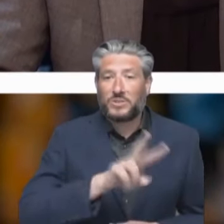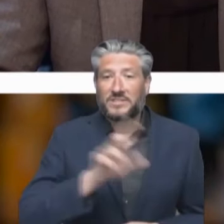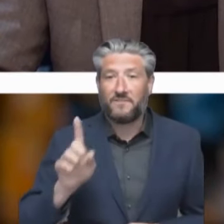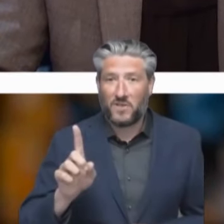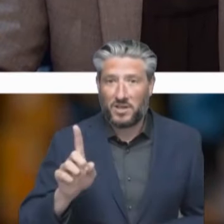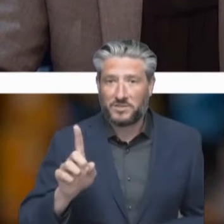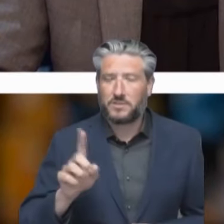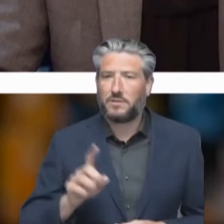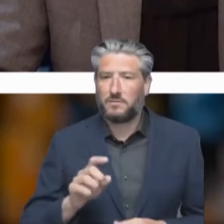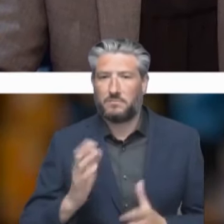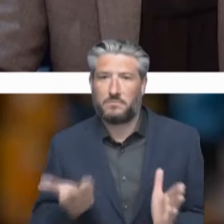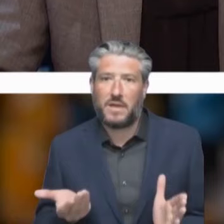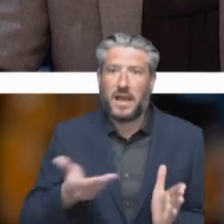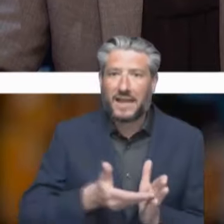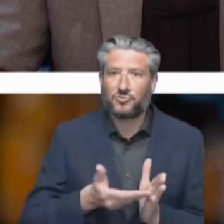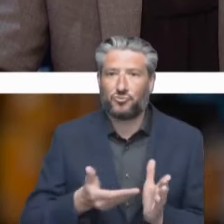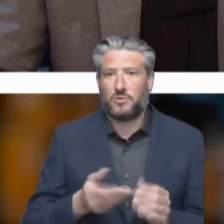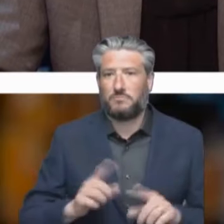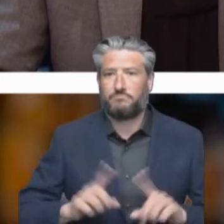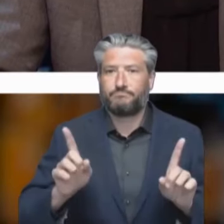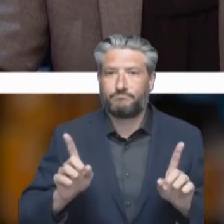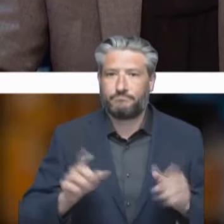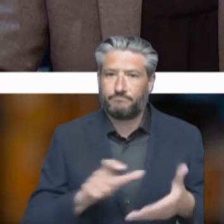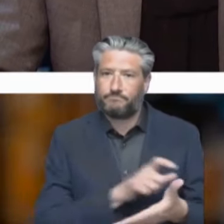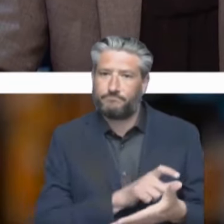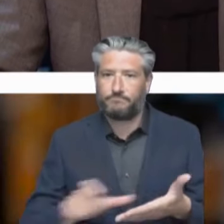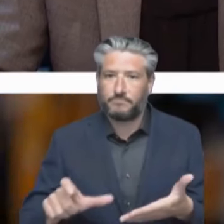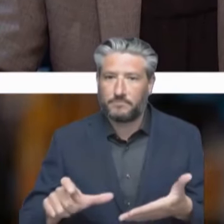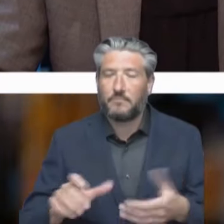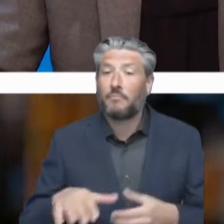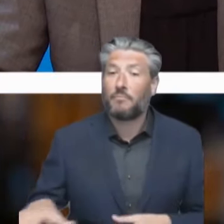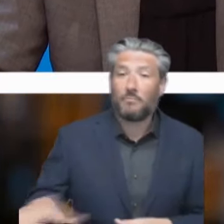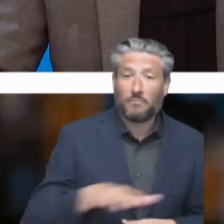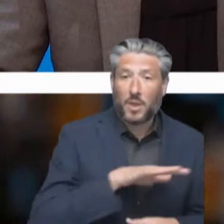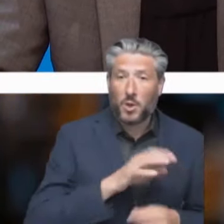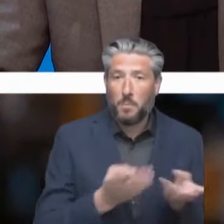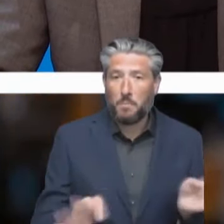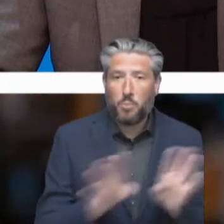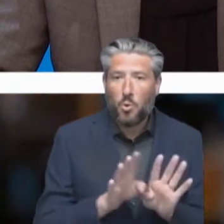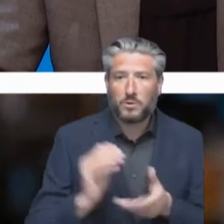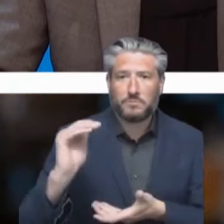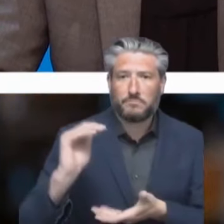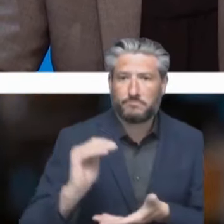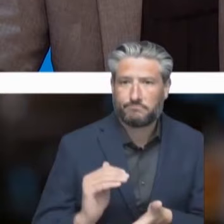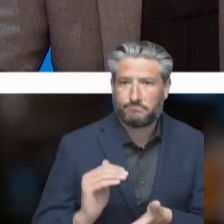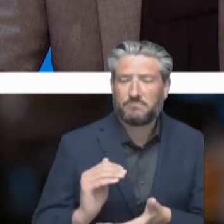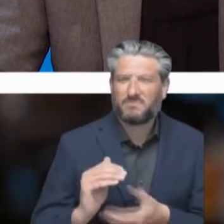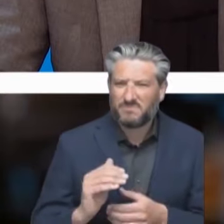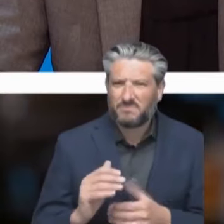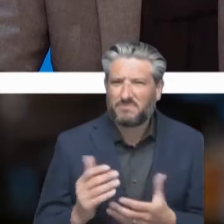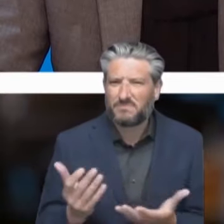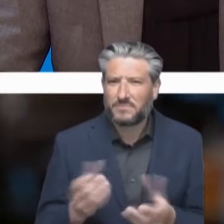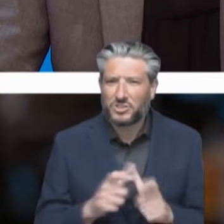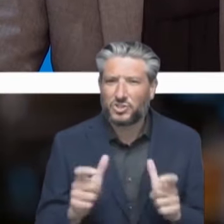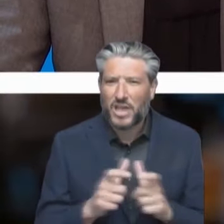extraordinary resolution, aims to authorize the board of directors to reduce the company's capital by canceling treasury shares for a maximum period of 18 months and